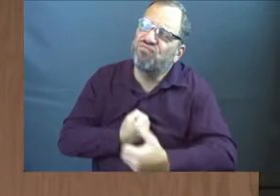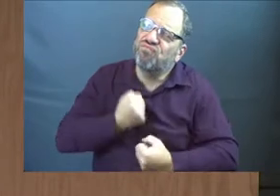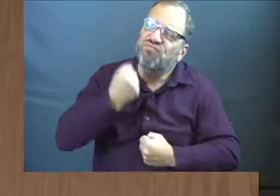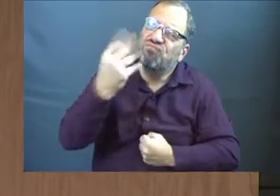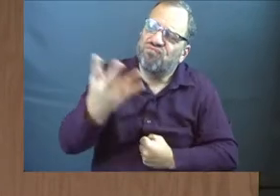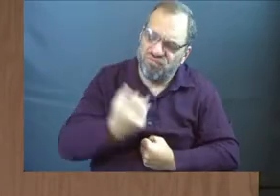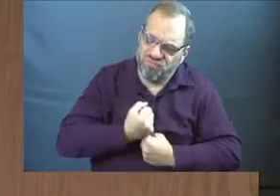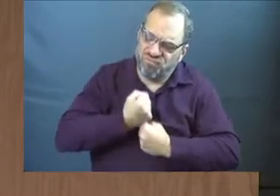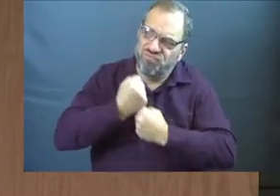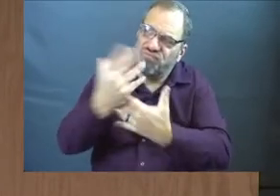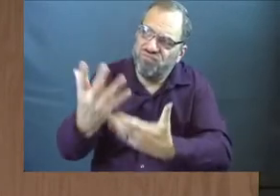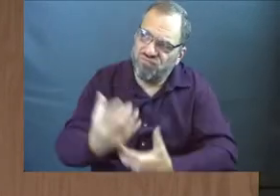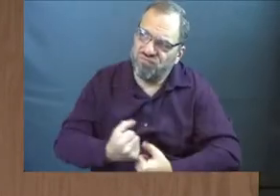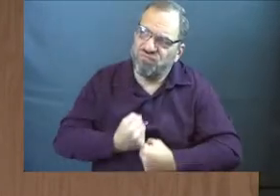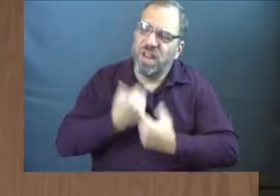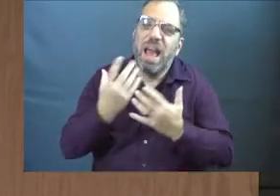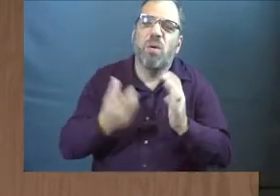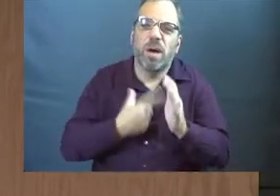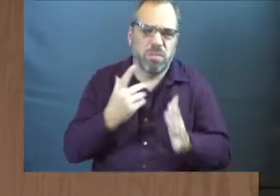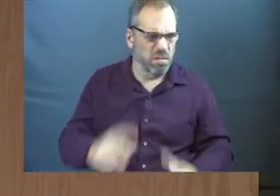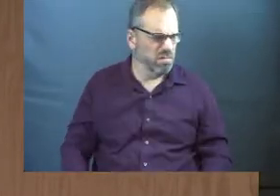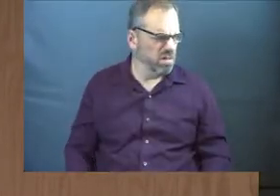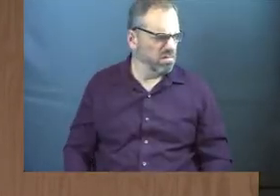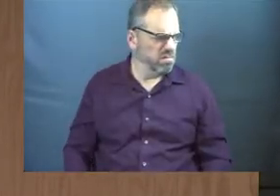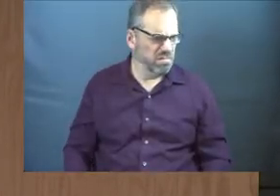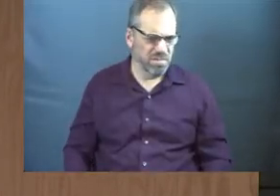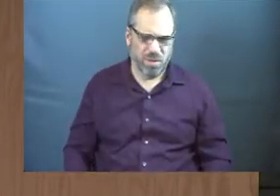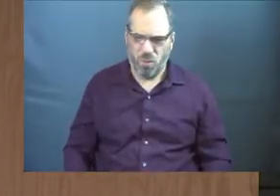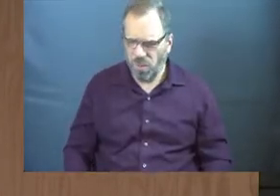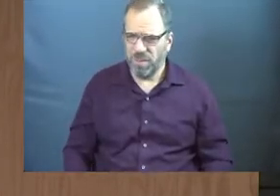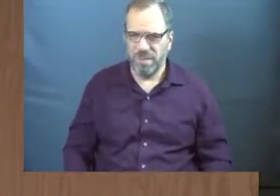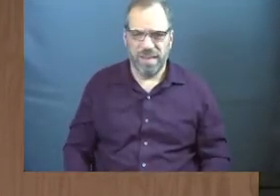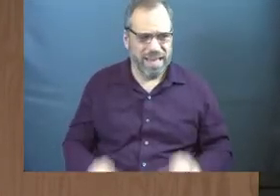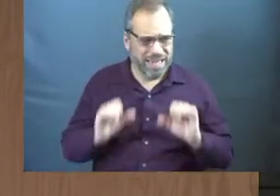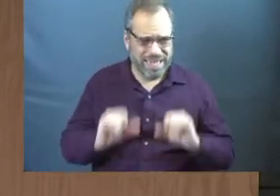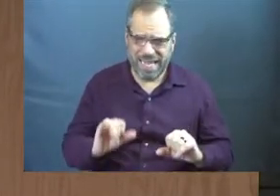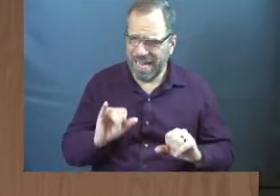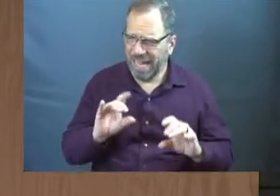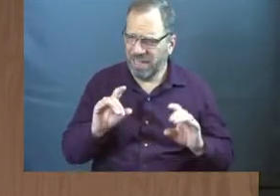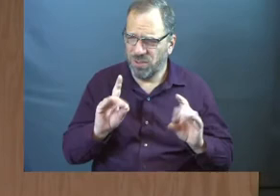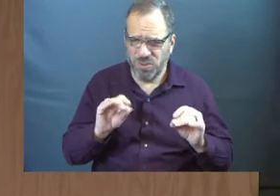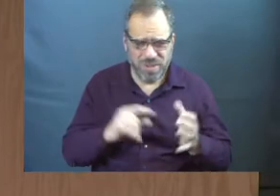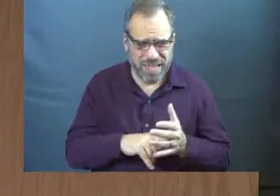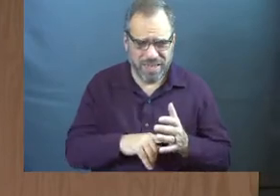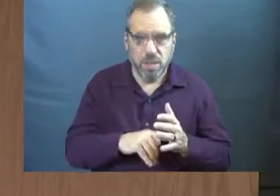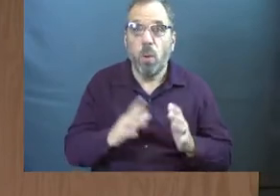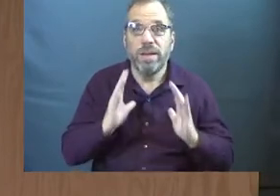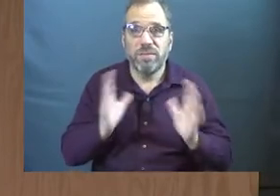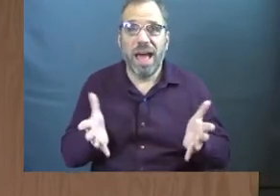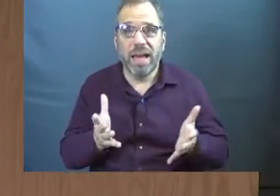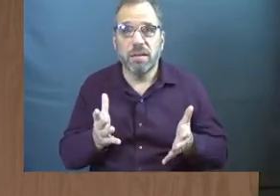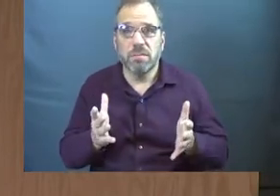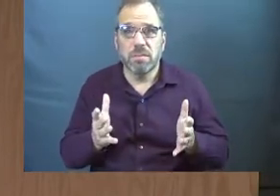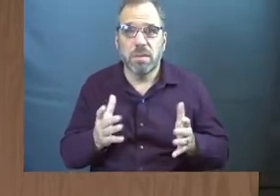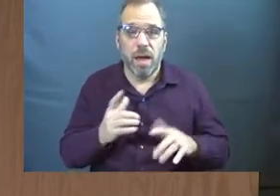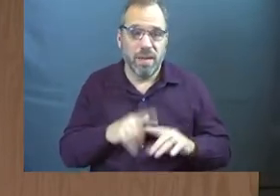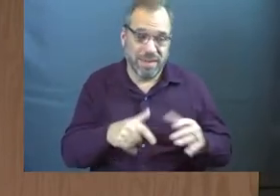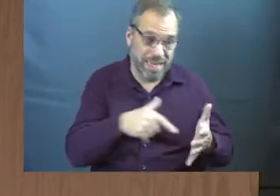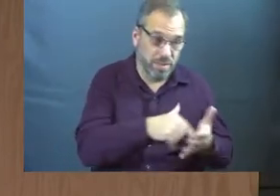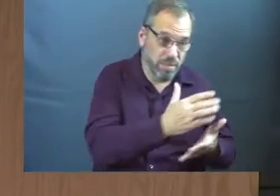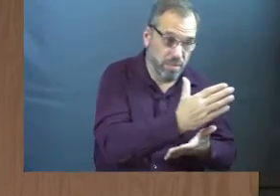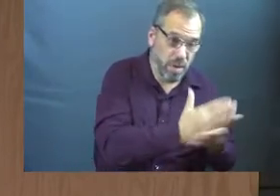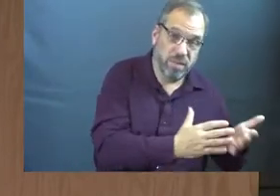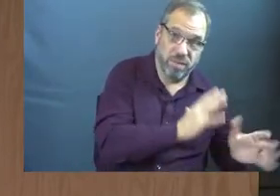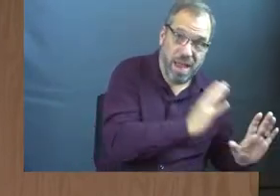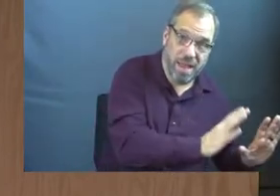And there was just something about it, and I would stop every once in a while and say, is this okay? Am I allowed to do this? And was like, no, this part's okay. This part's